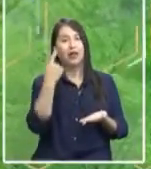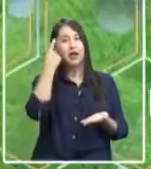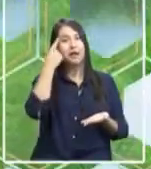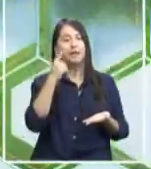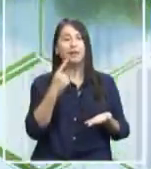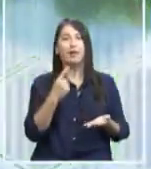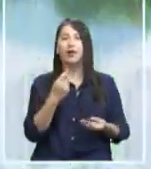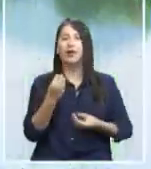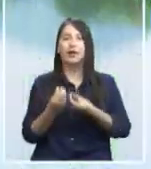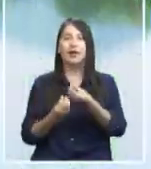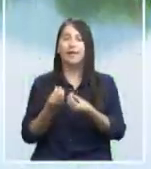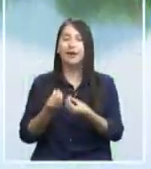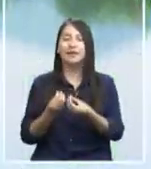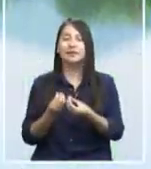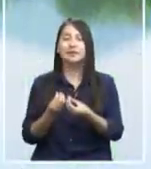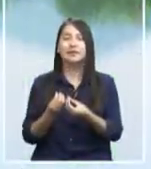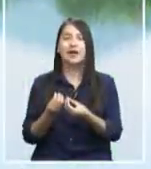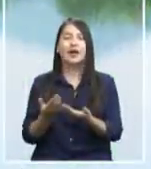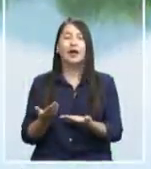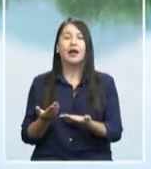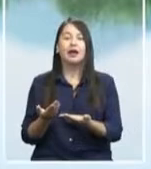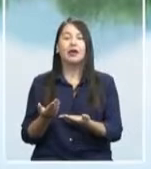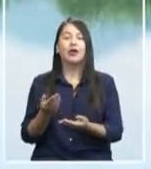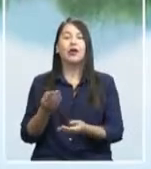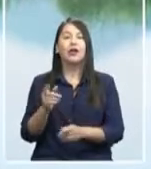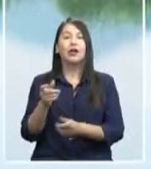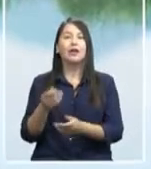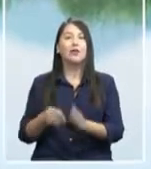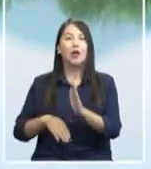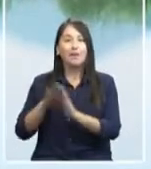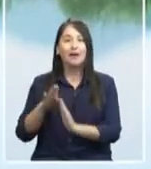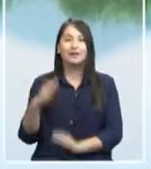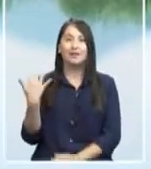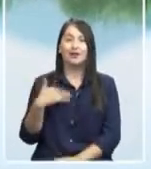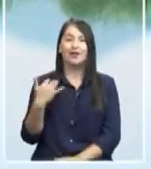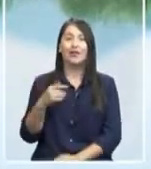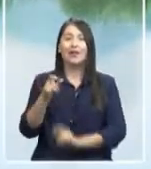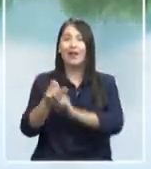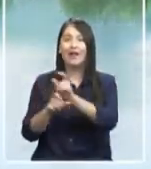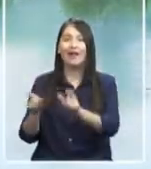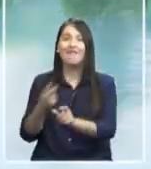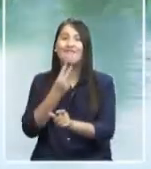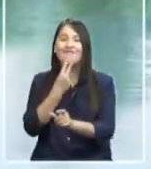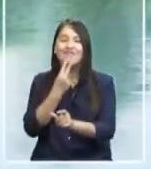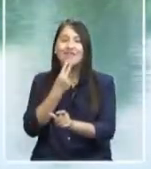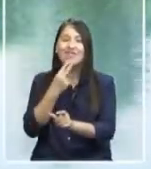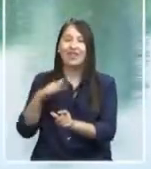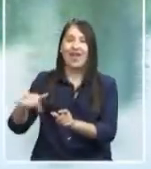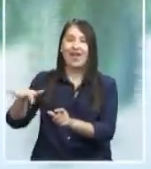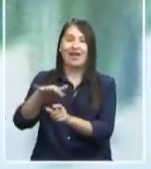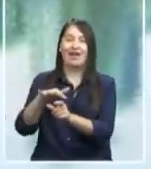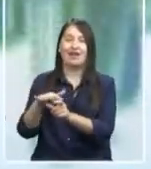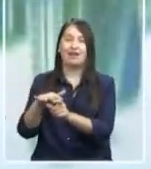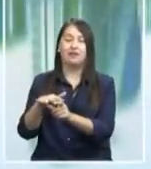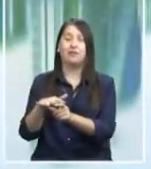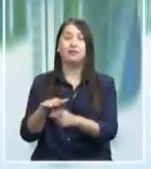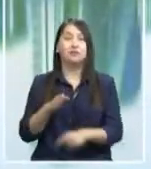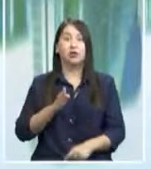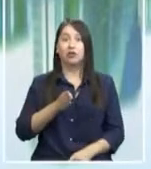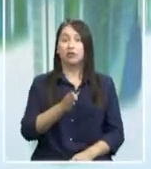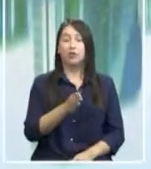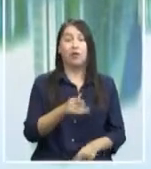this profit-centric civilization is going to kill us, destroy us. So we have to build a